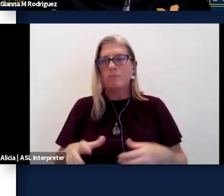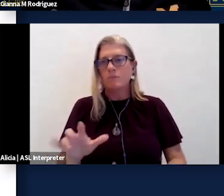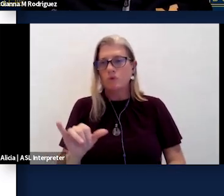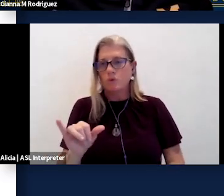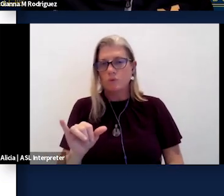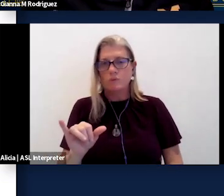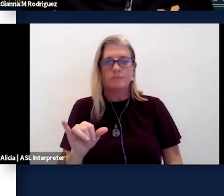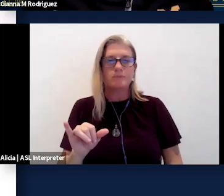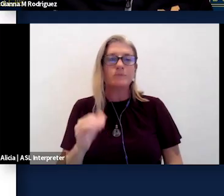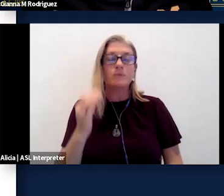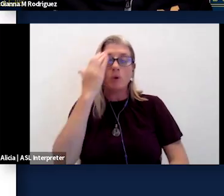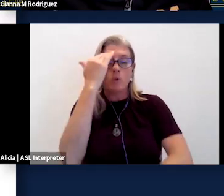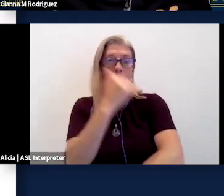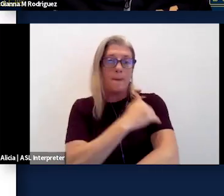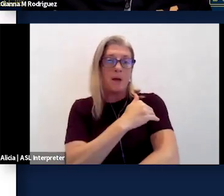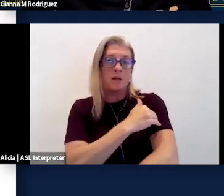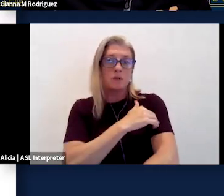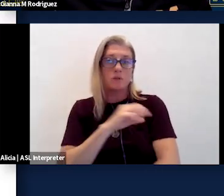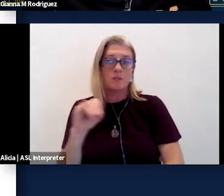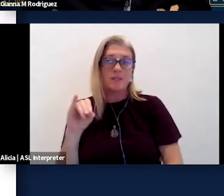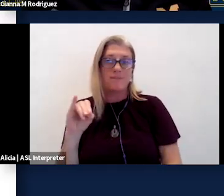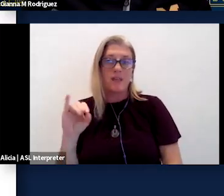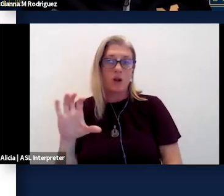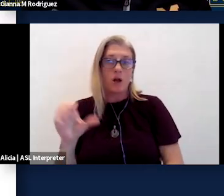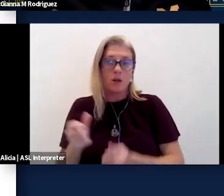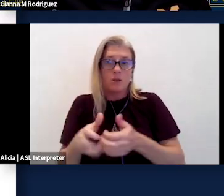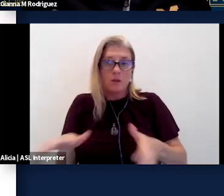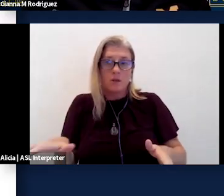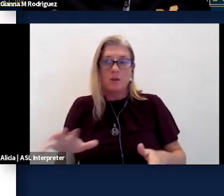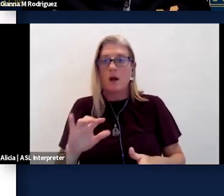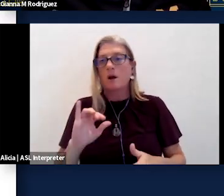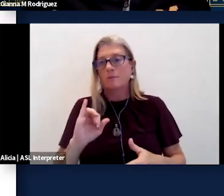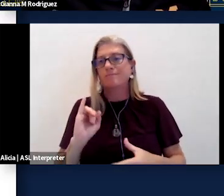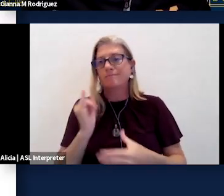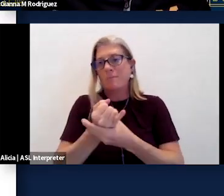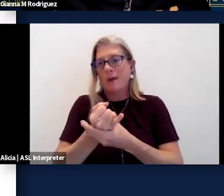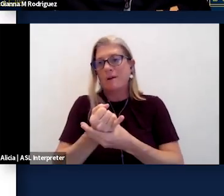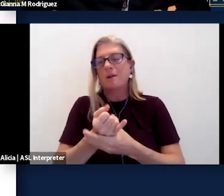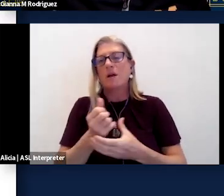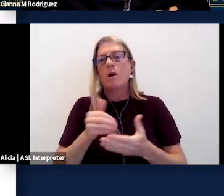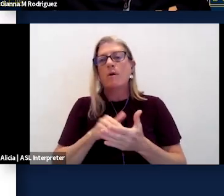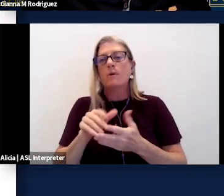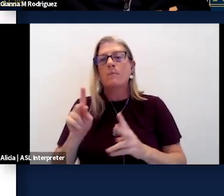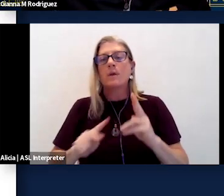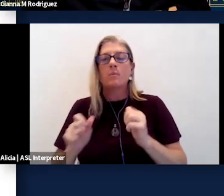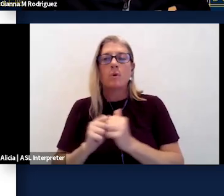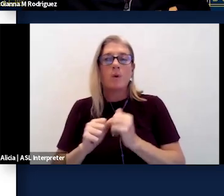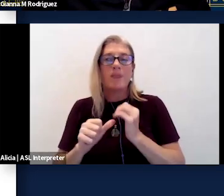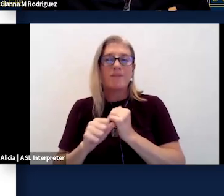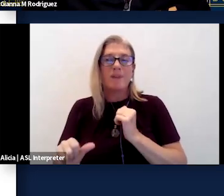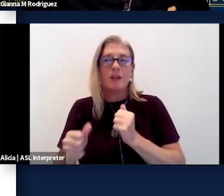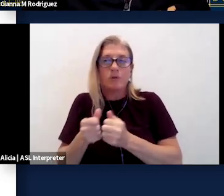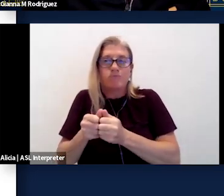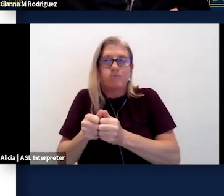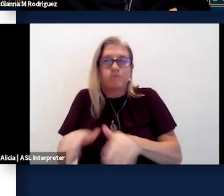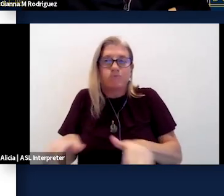that muscles of continence are impaired. And a lot of times for people who are having fecal incontinence, I'm not saying all the time, but a lot